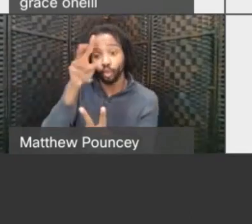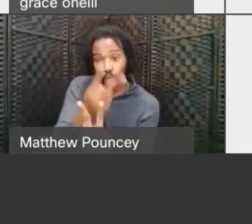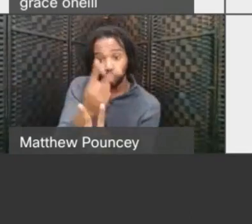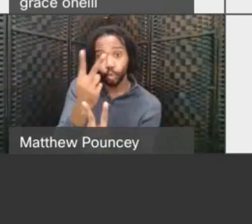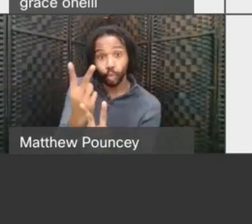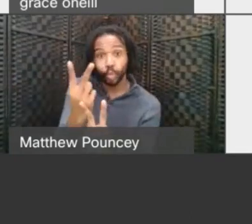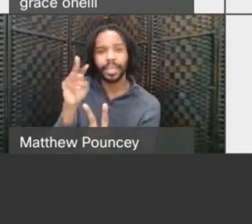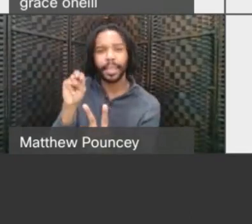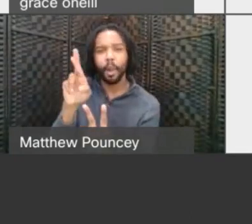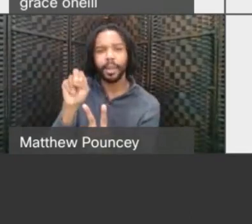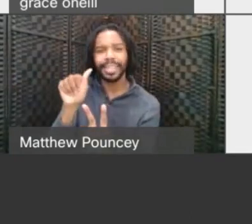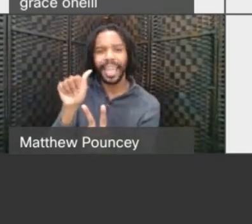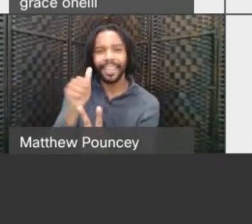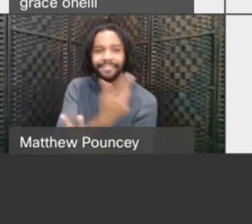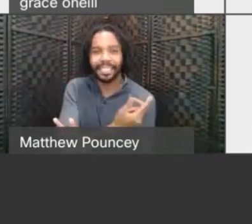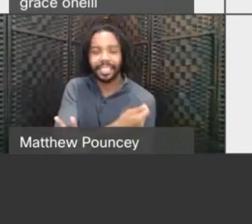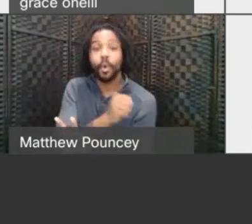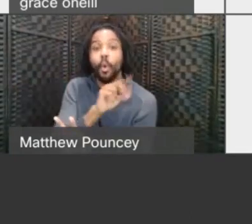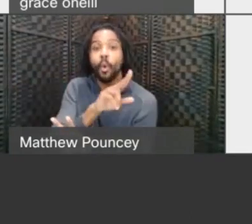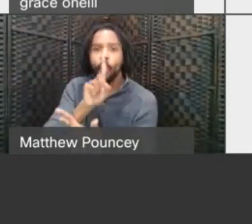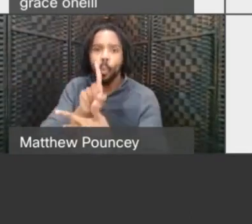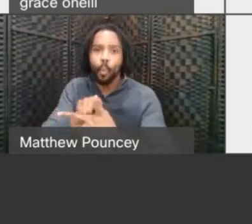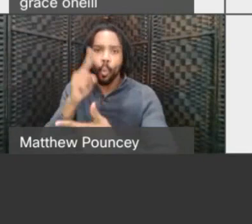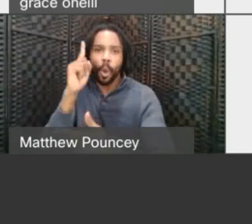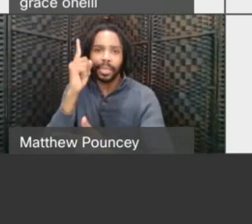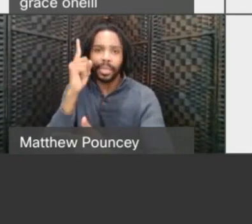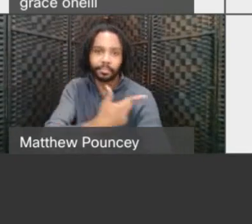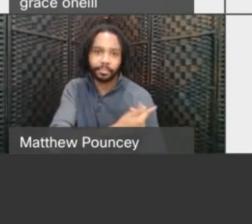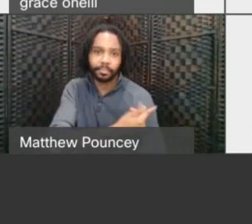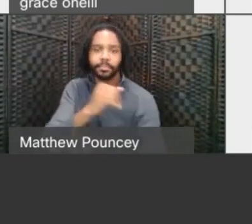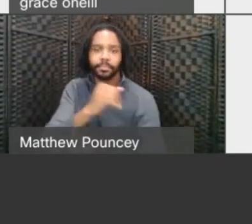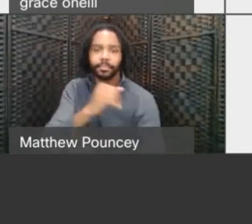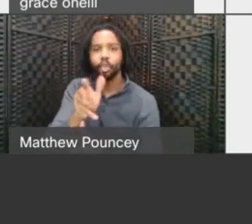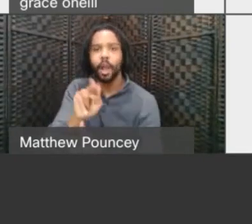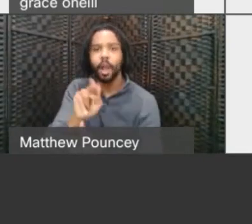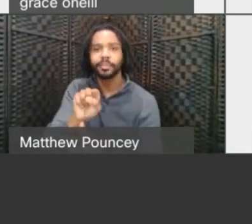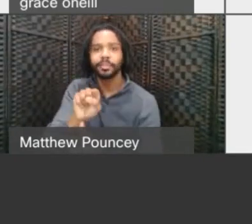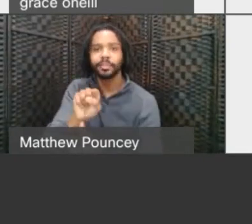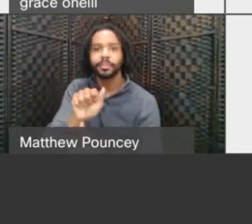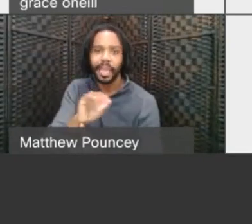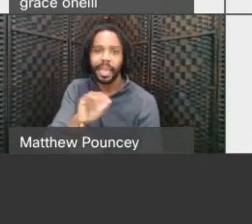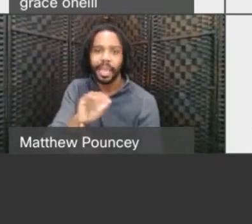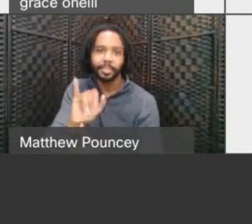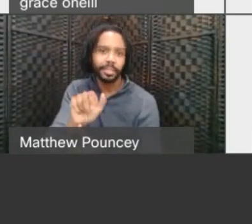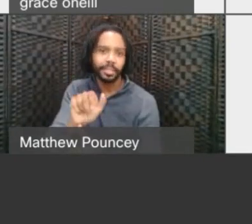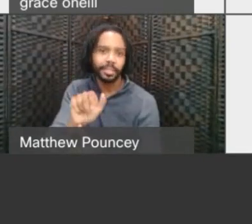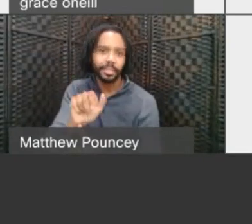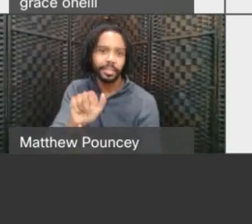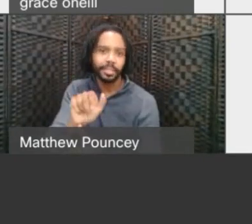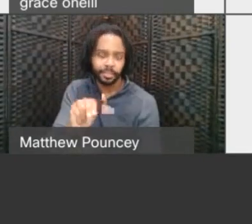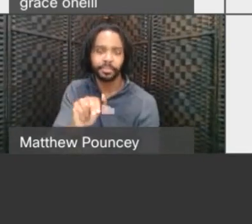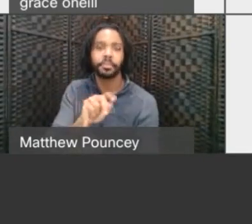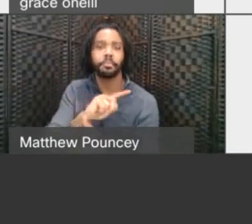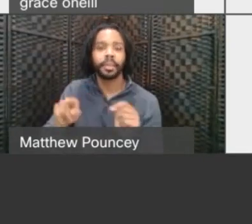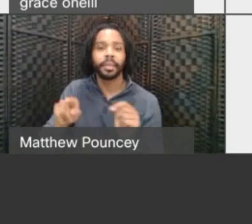mRNA vaccines or they had gotten 1 of the Johnson & Johnson vaccine. But for all of them, it was long enough ago that